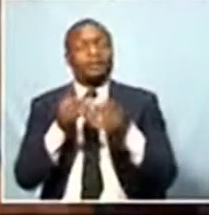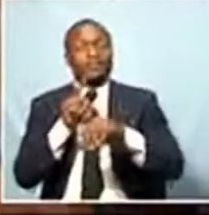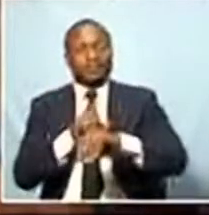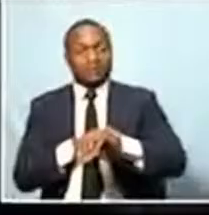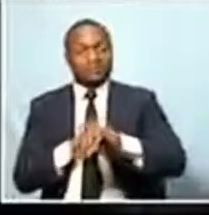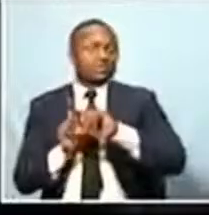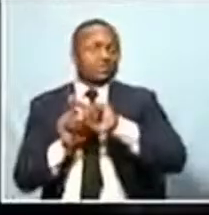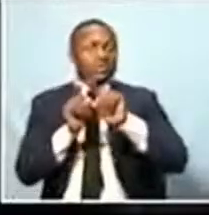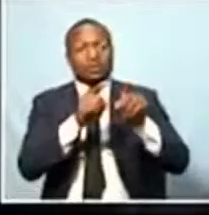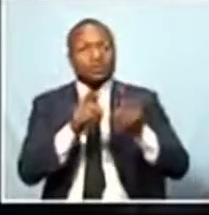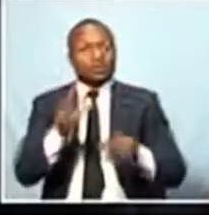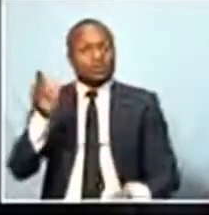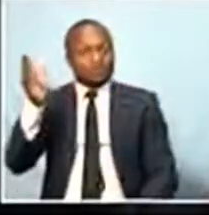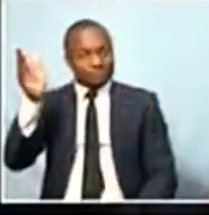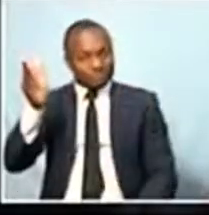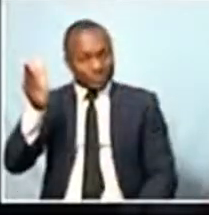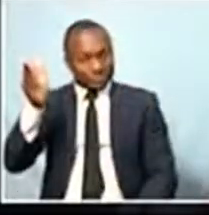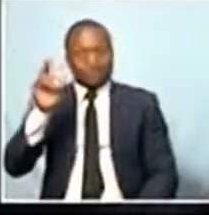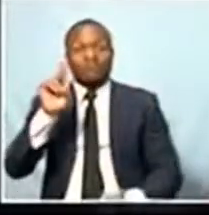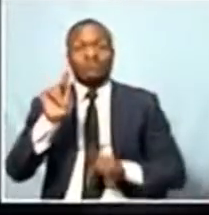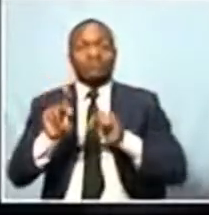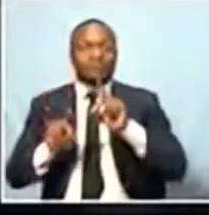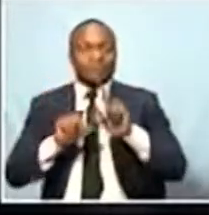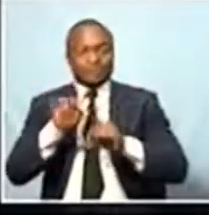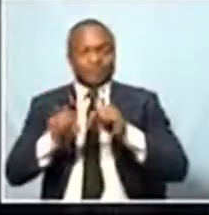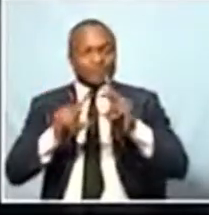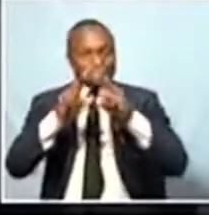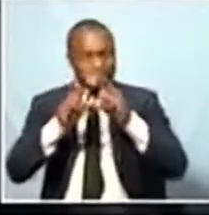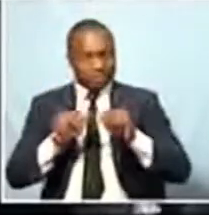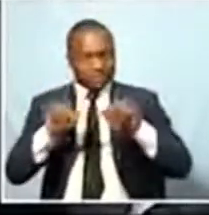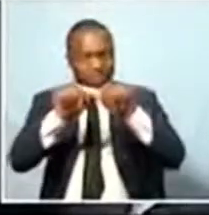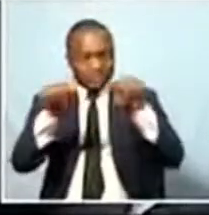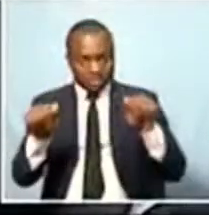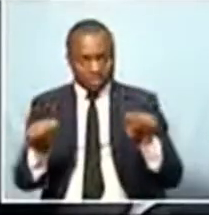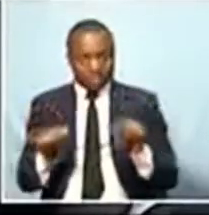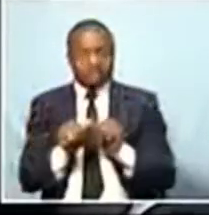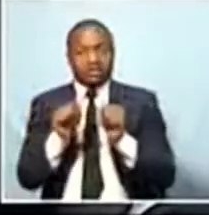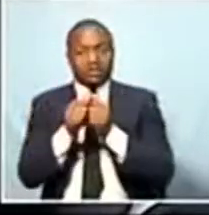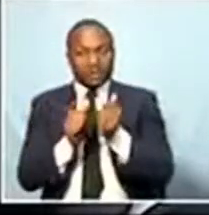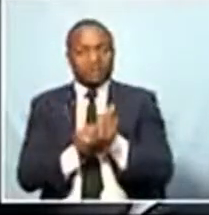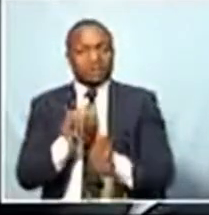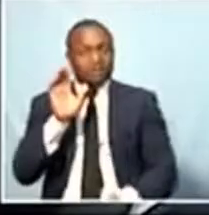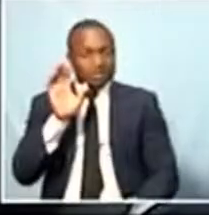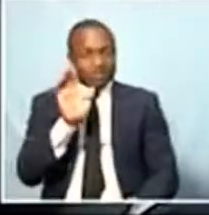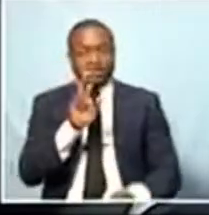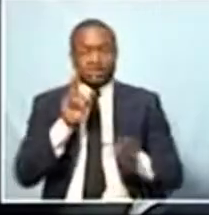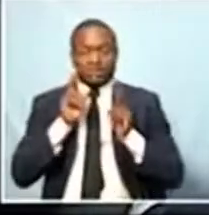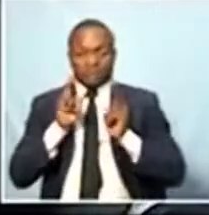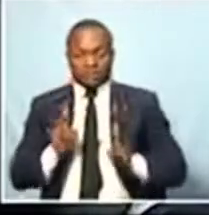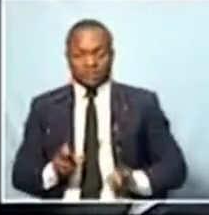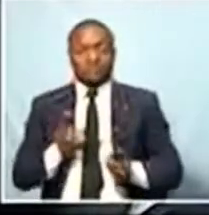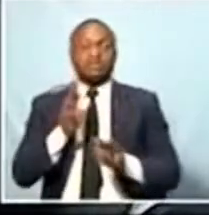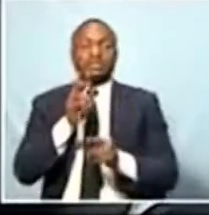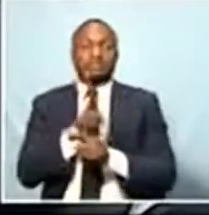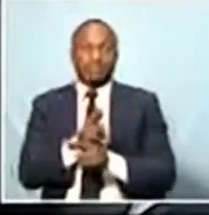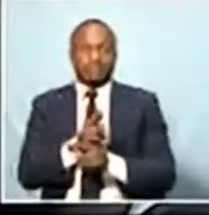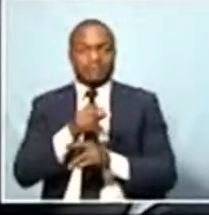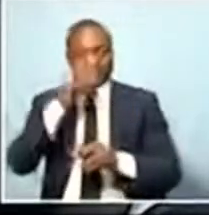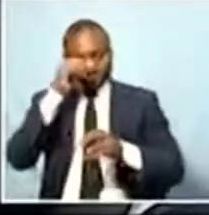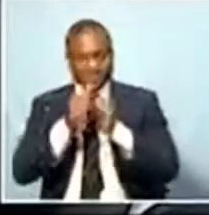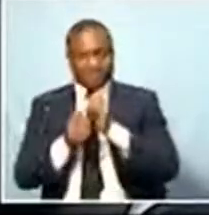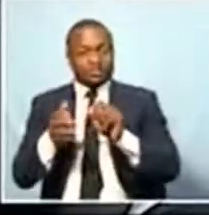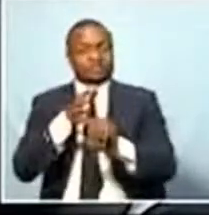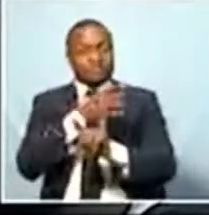to sensitize the people, especially in rural areas, about their, human rights, because it's being abused a